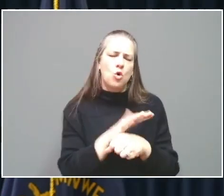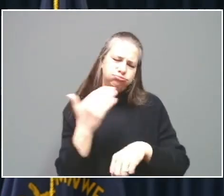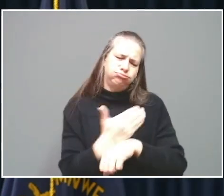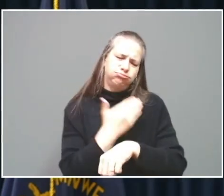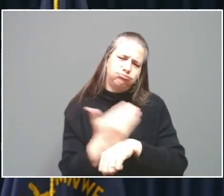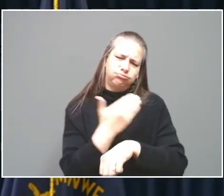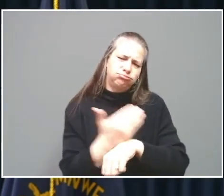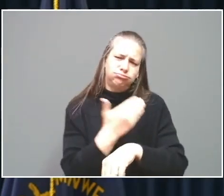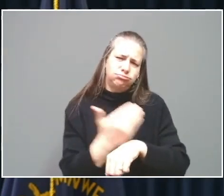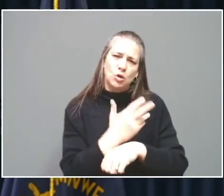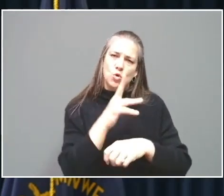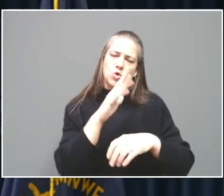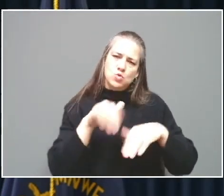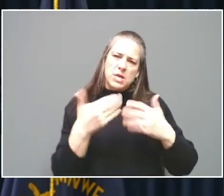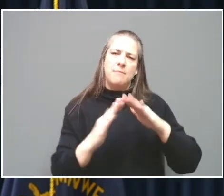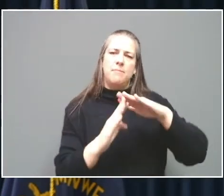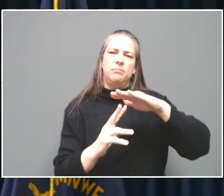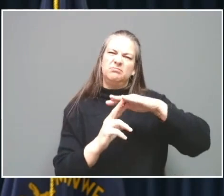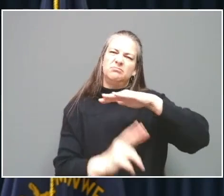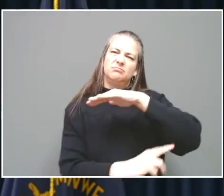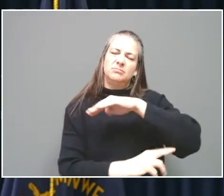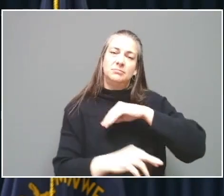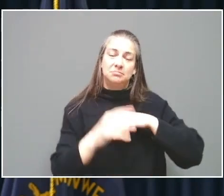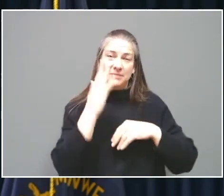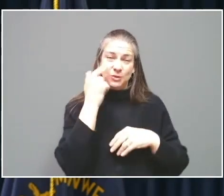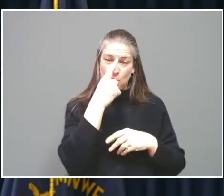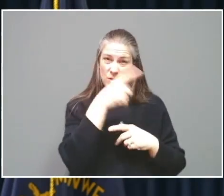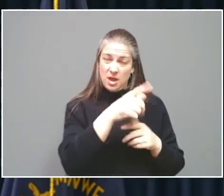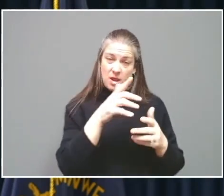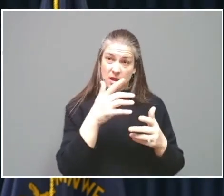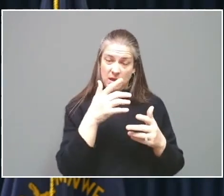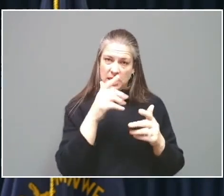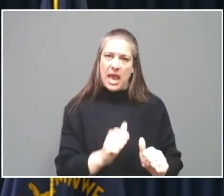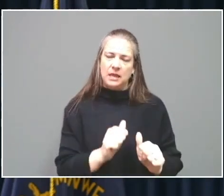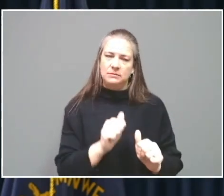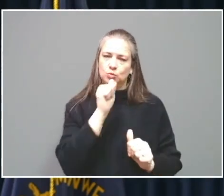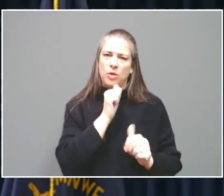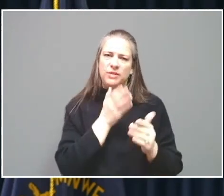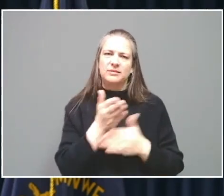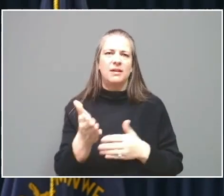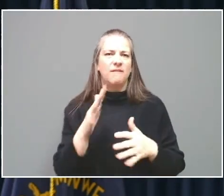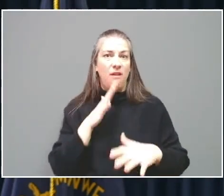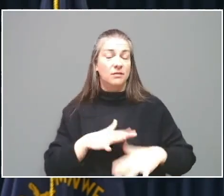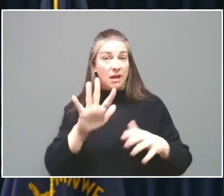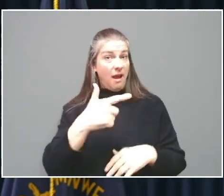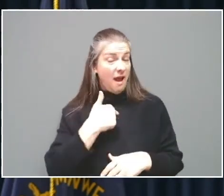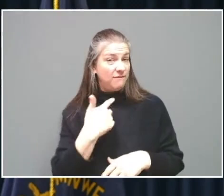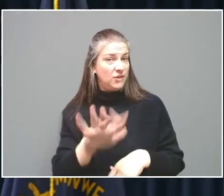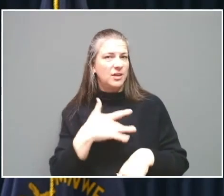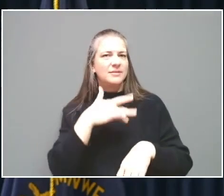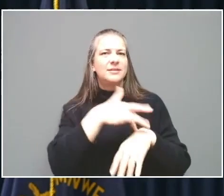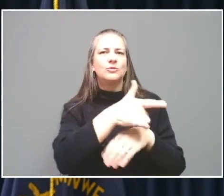withstand, especially what we saw in that worst of the worst flooding. I got to visit one of the brand new bridges